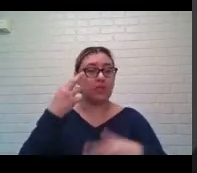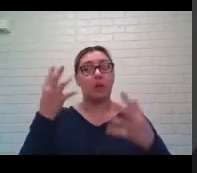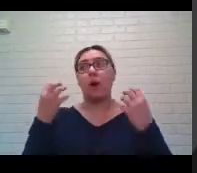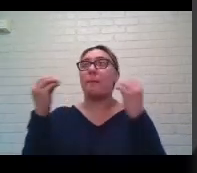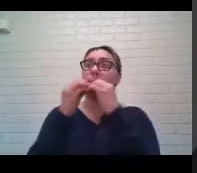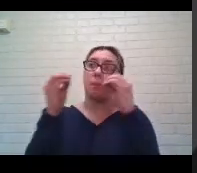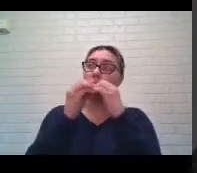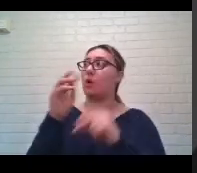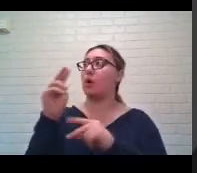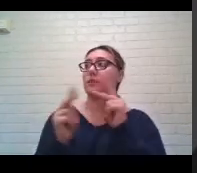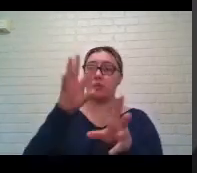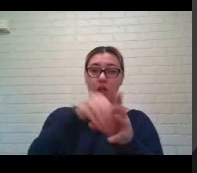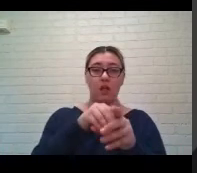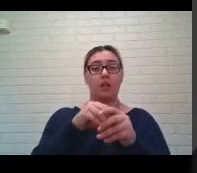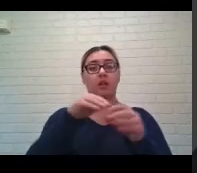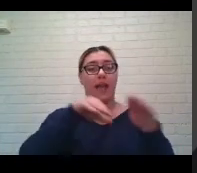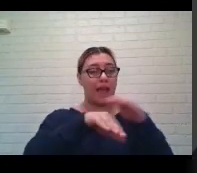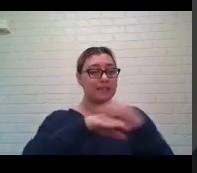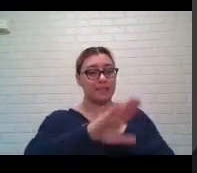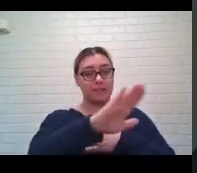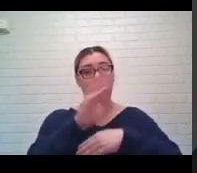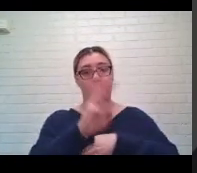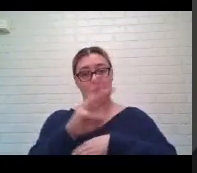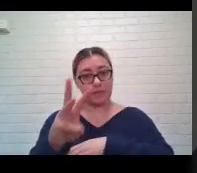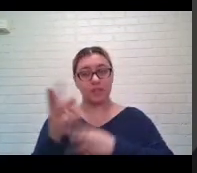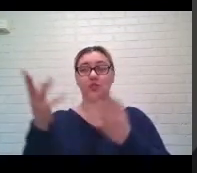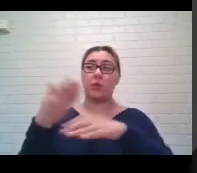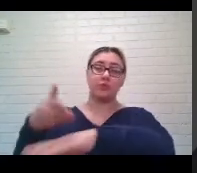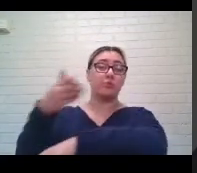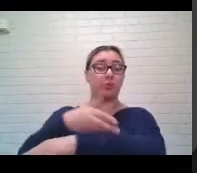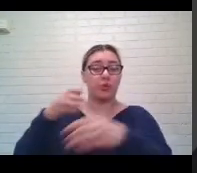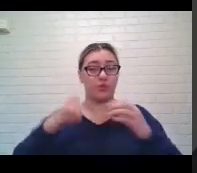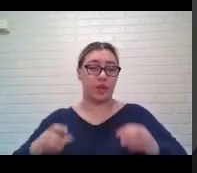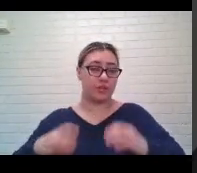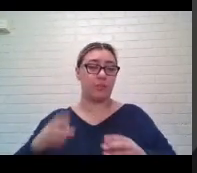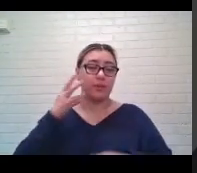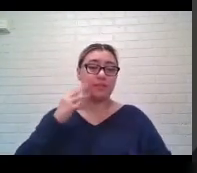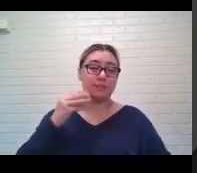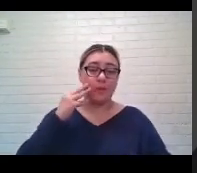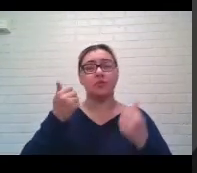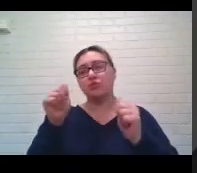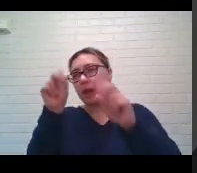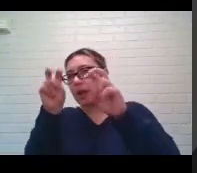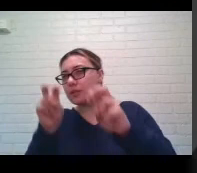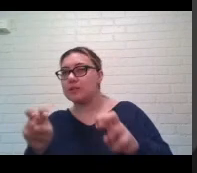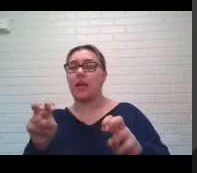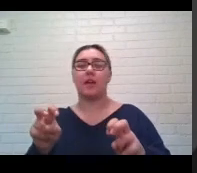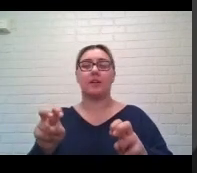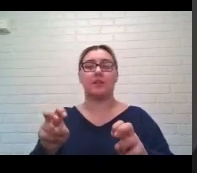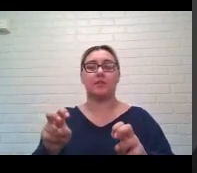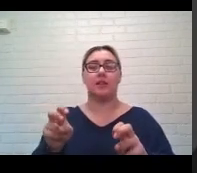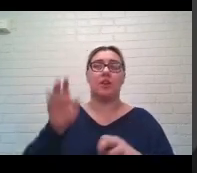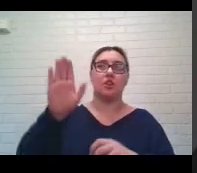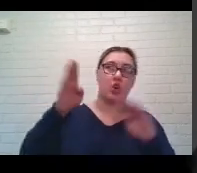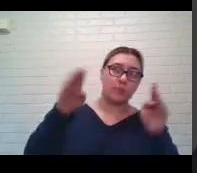for services and products. So they want to improve the customer experience. So they are trying to analyze the pattern and the behavioral